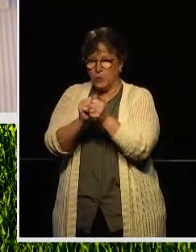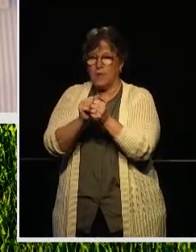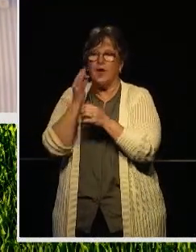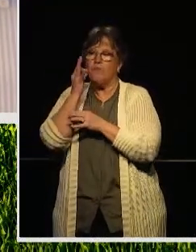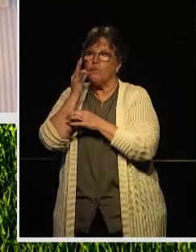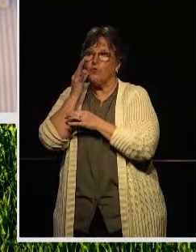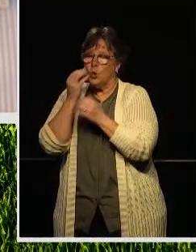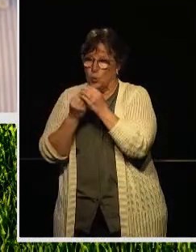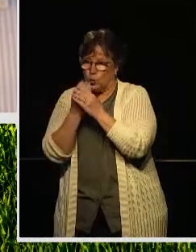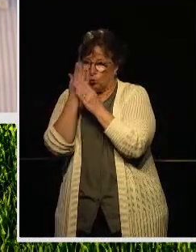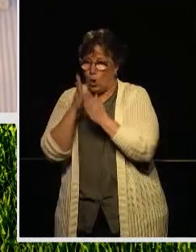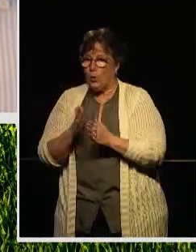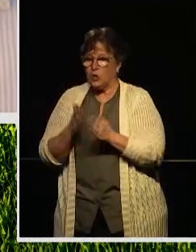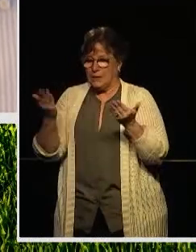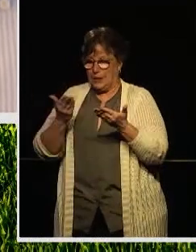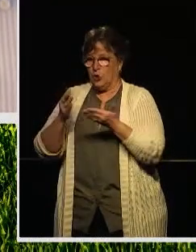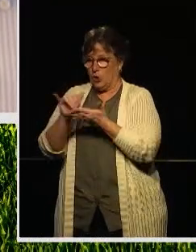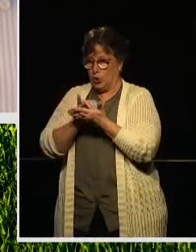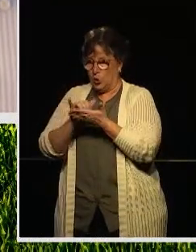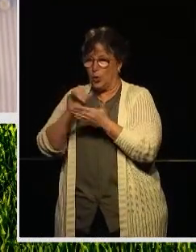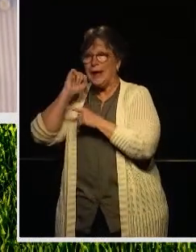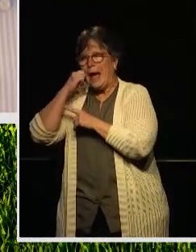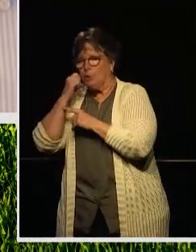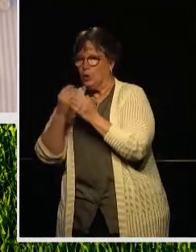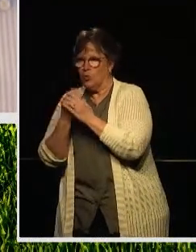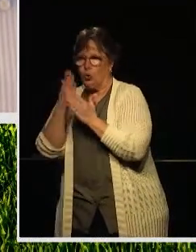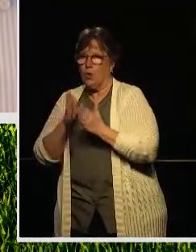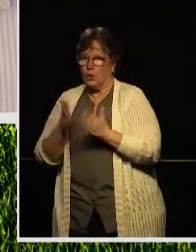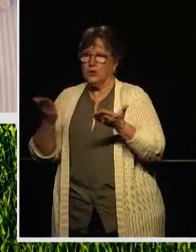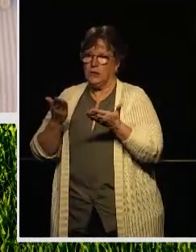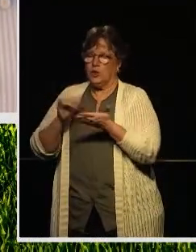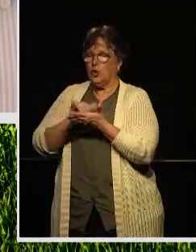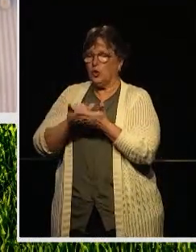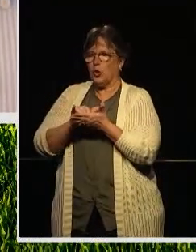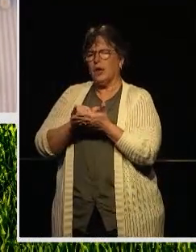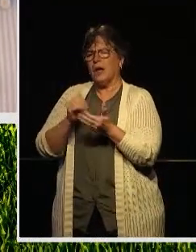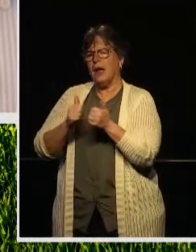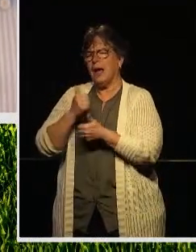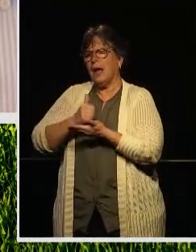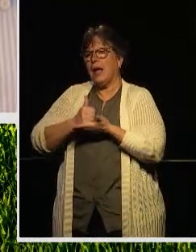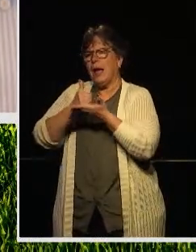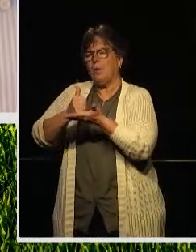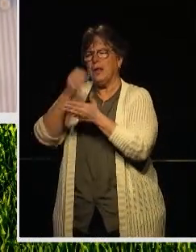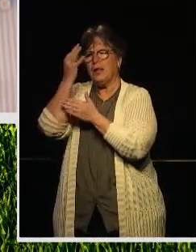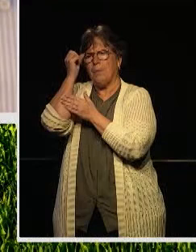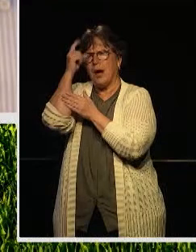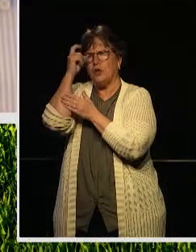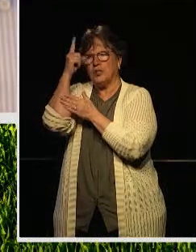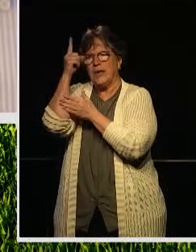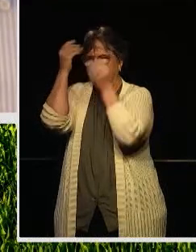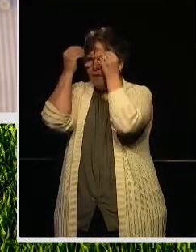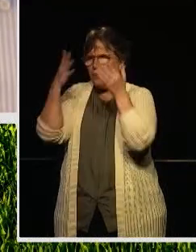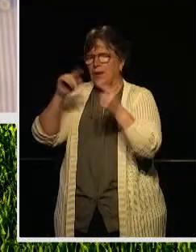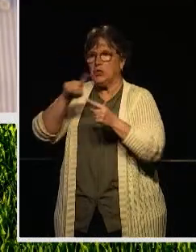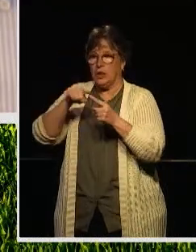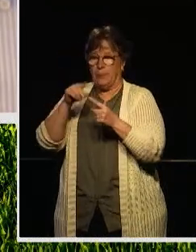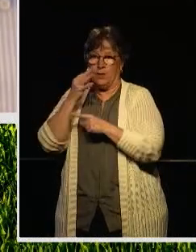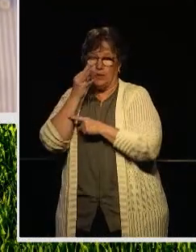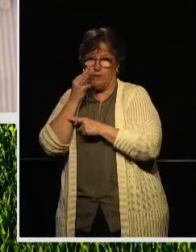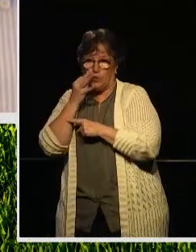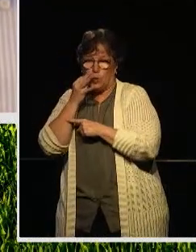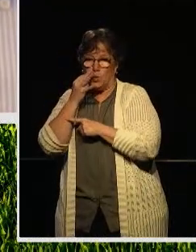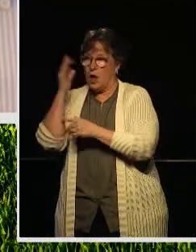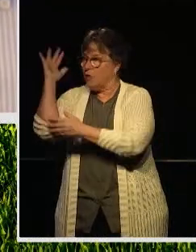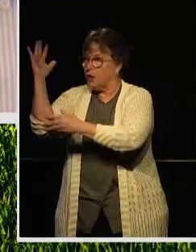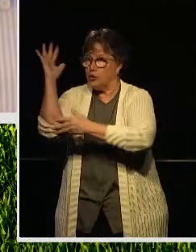York, helping them understand information about the fruit on their trees using a computer vision system that